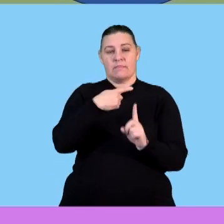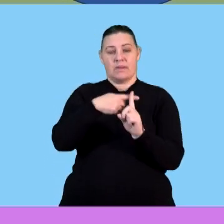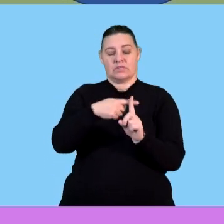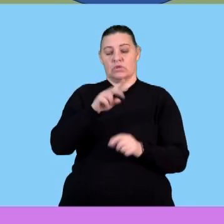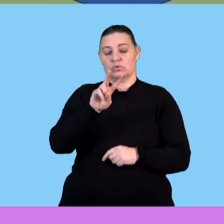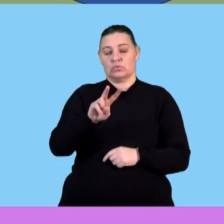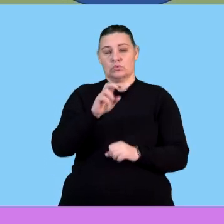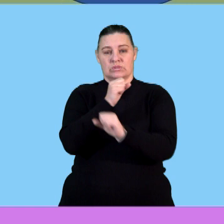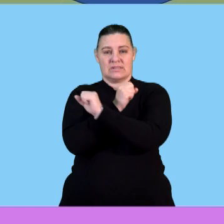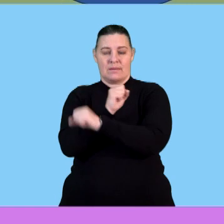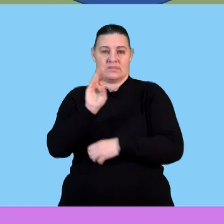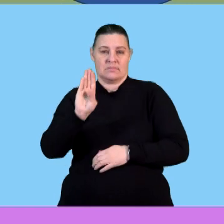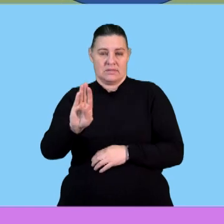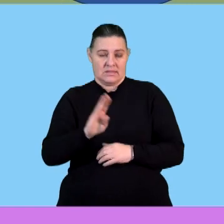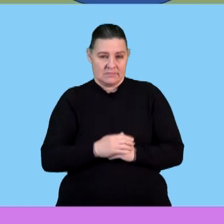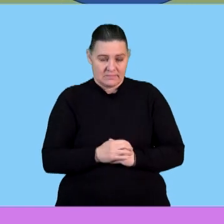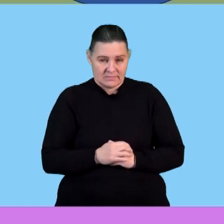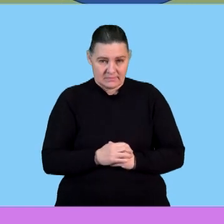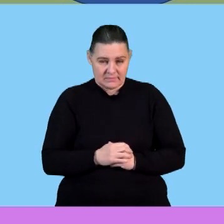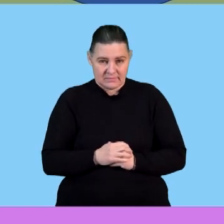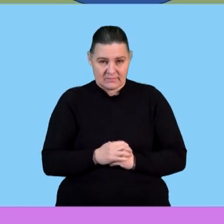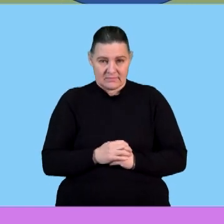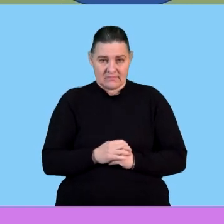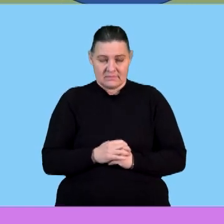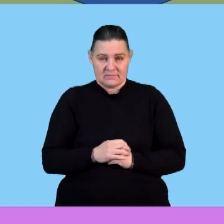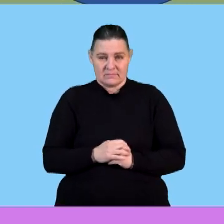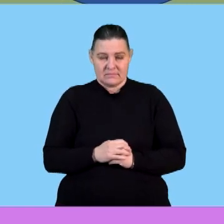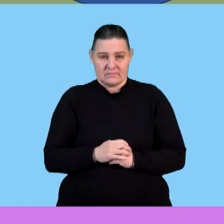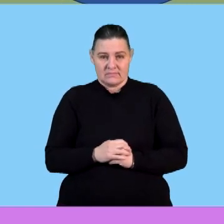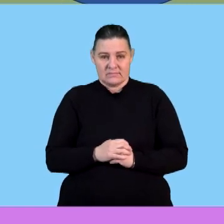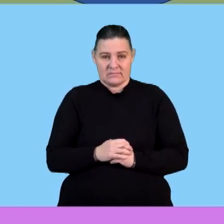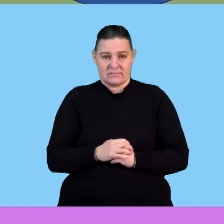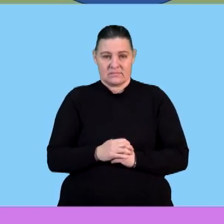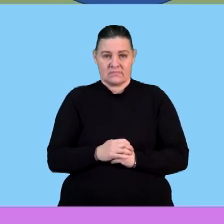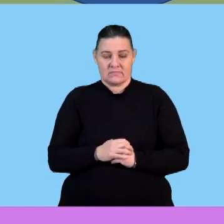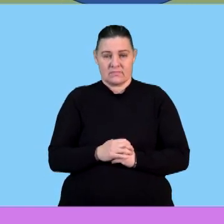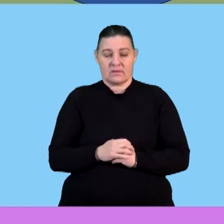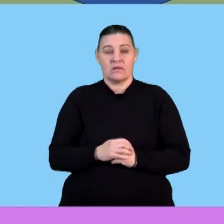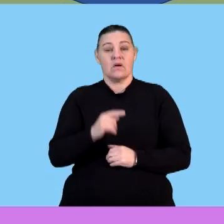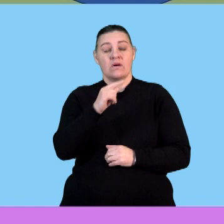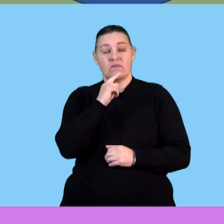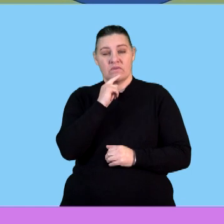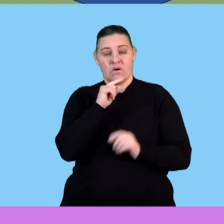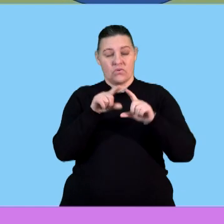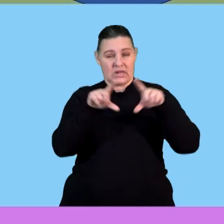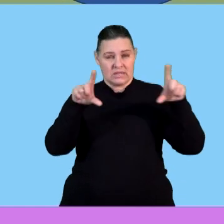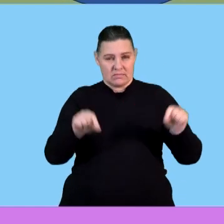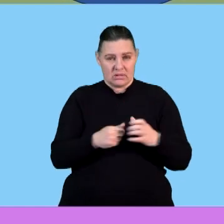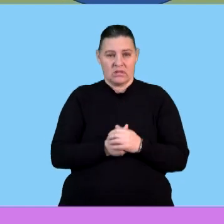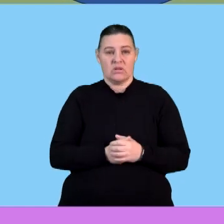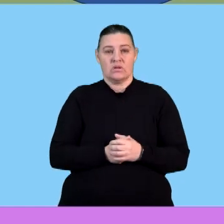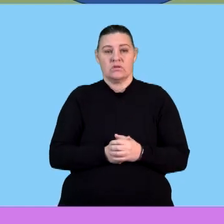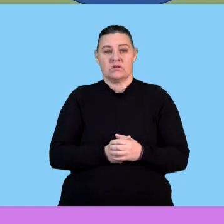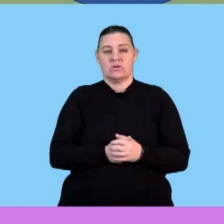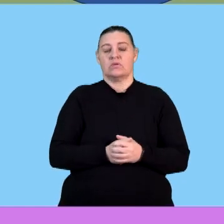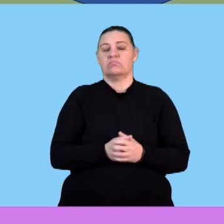plus 2 times breadth. All right, so for the rectangle, that's 2 times, what